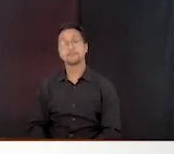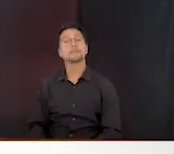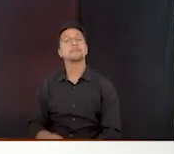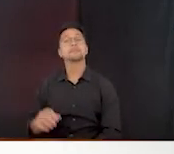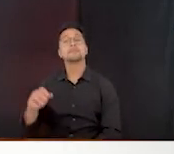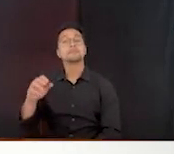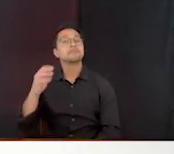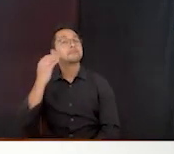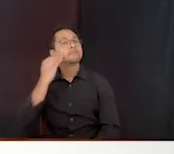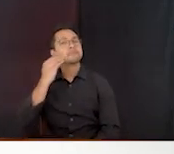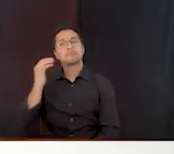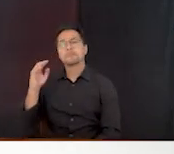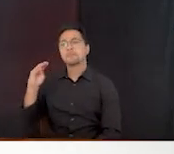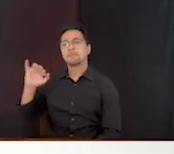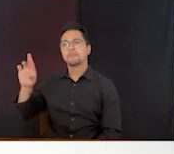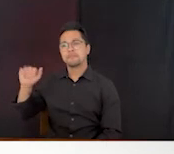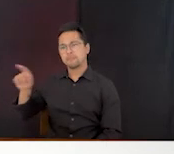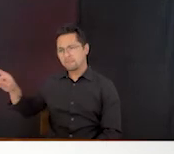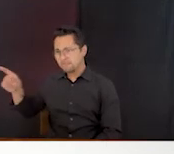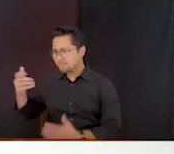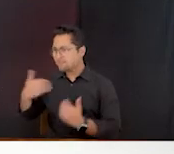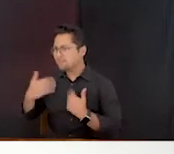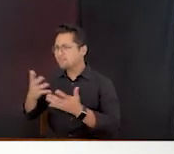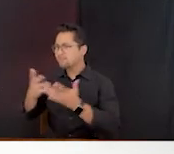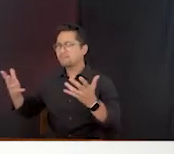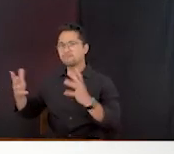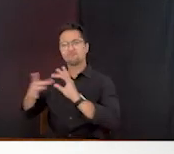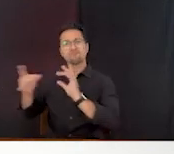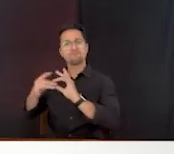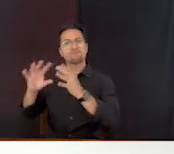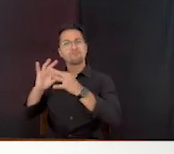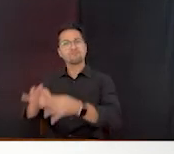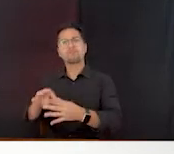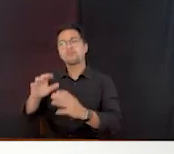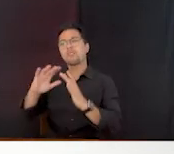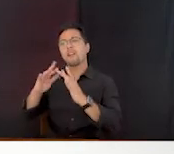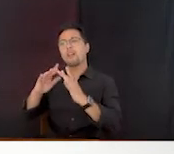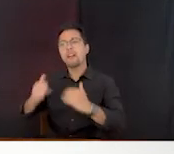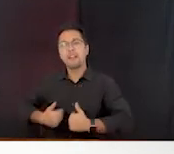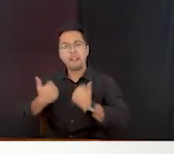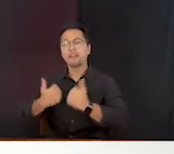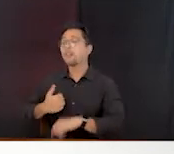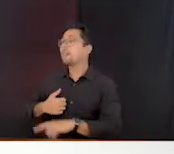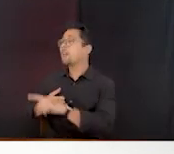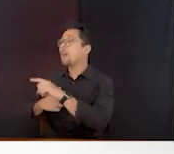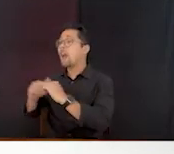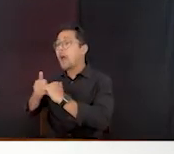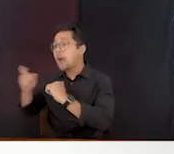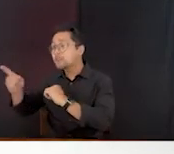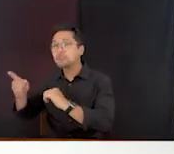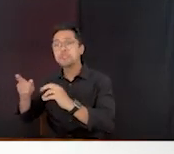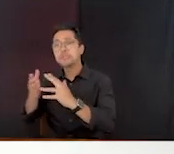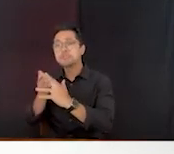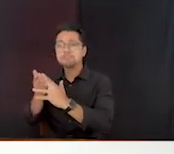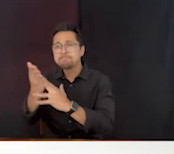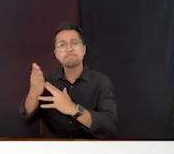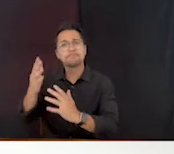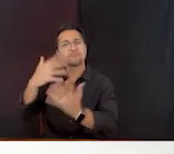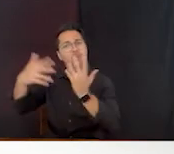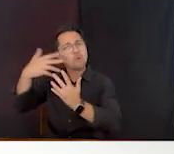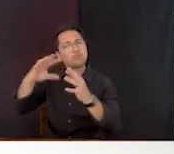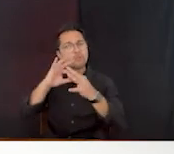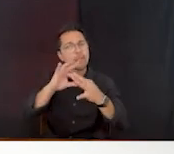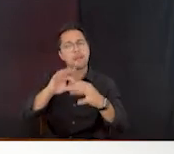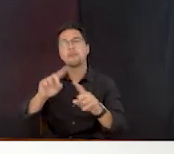So I know Mira also had a lot to say about online life, but both in terms of how she navigated social relationships, but